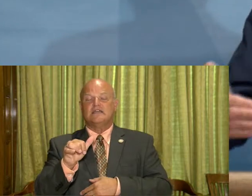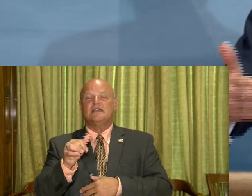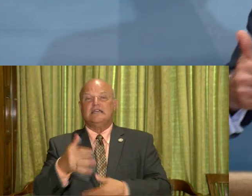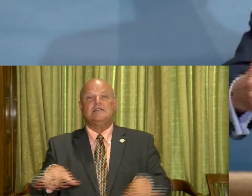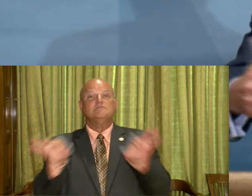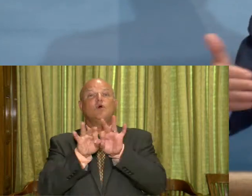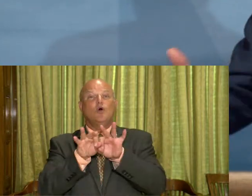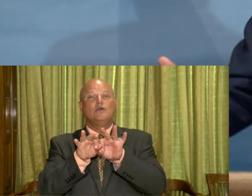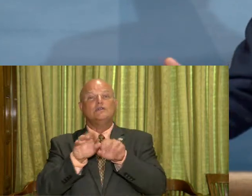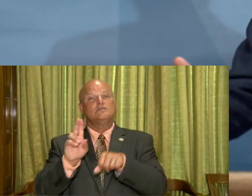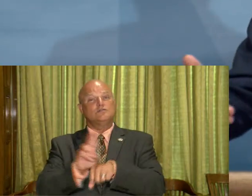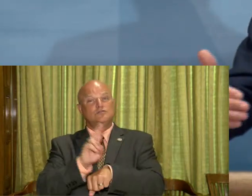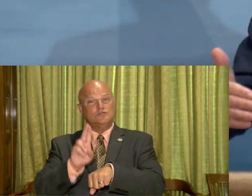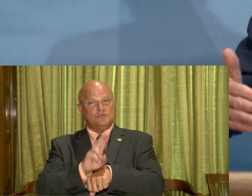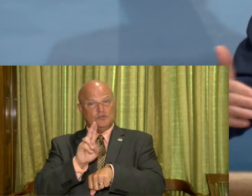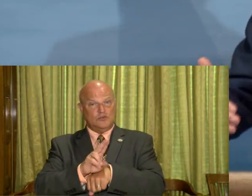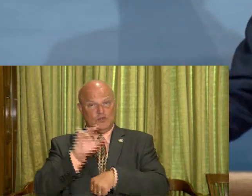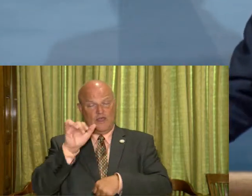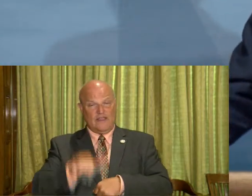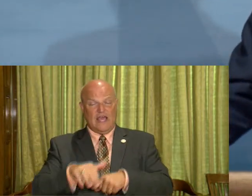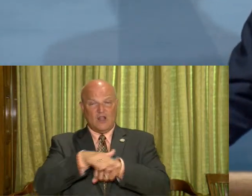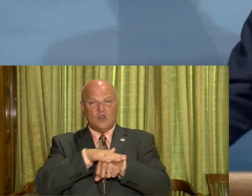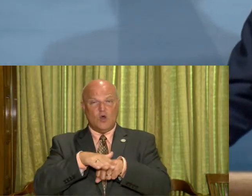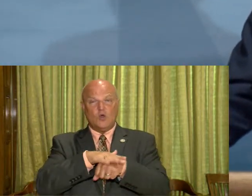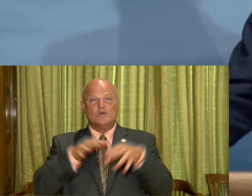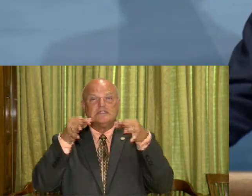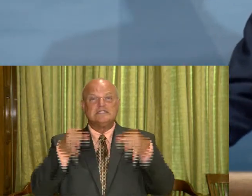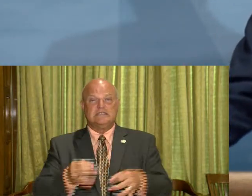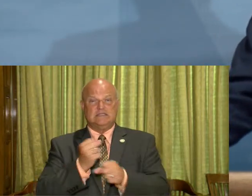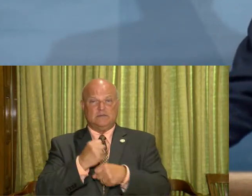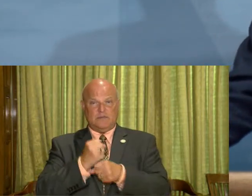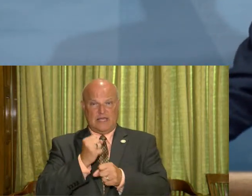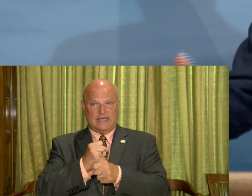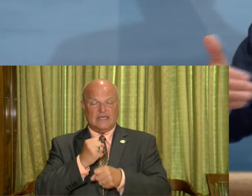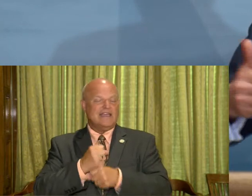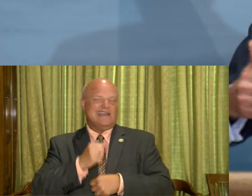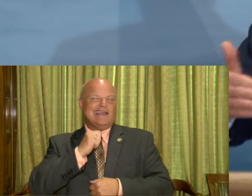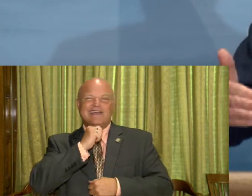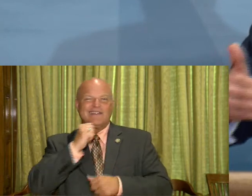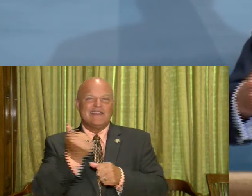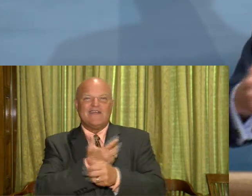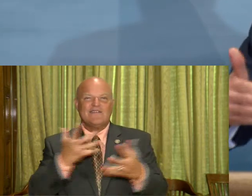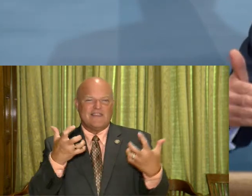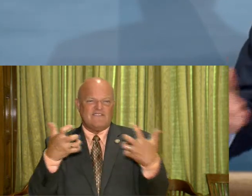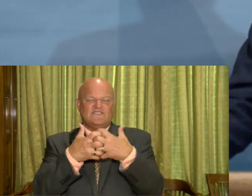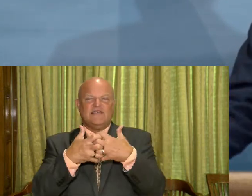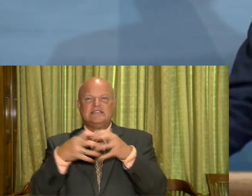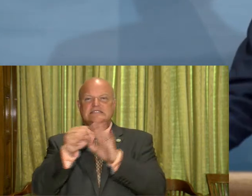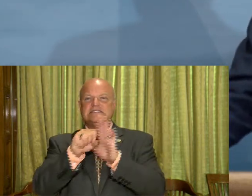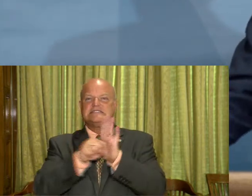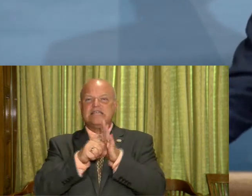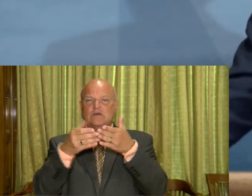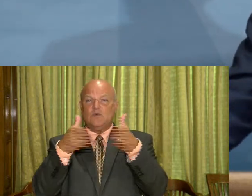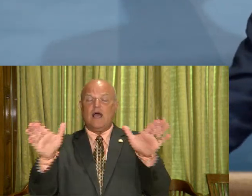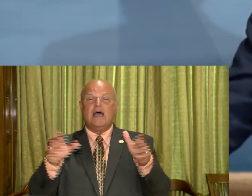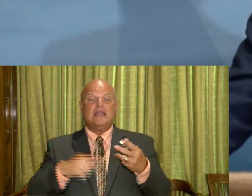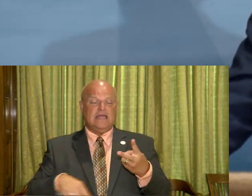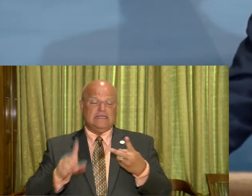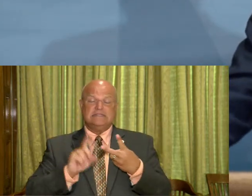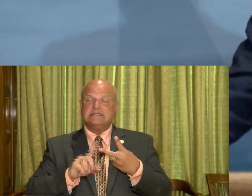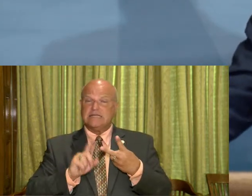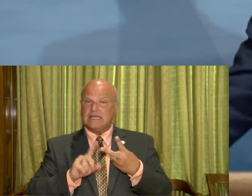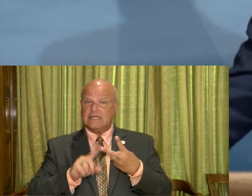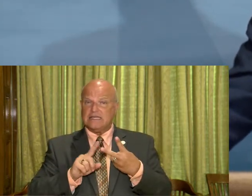principle to utilize local decision making, and not everything fits statewide, and then